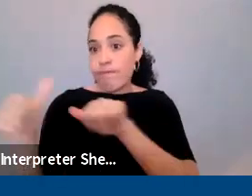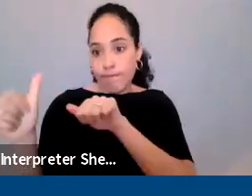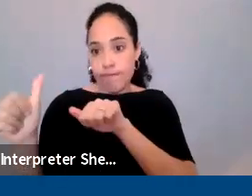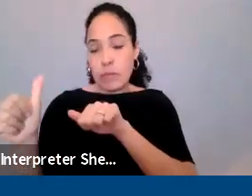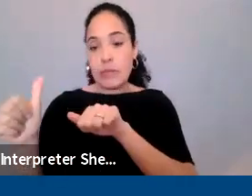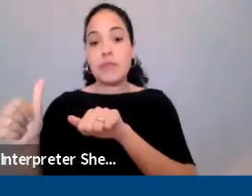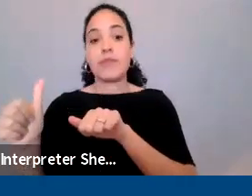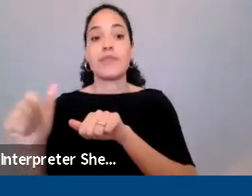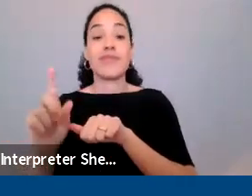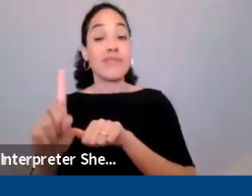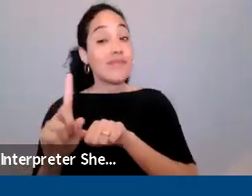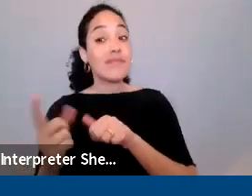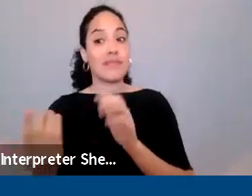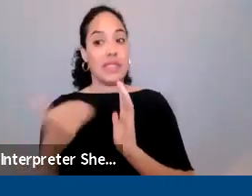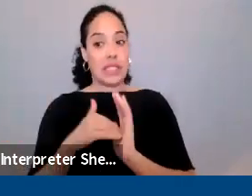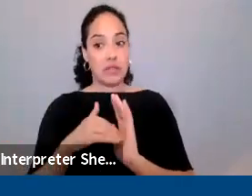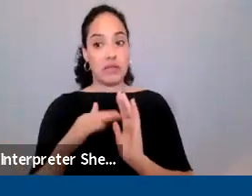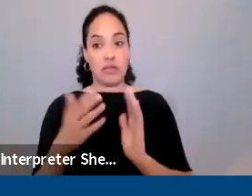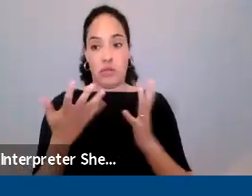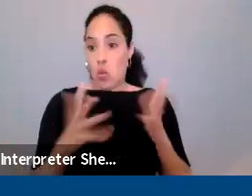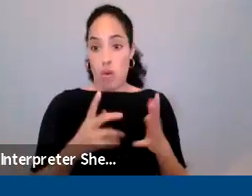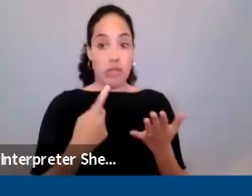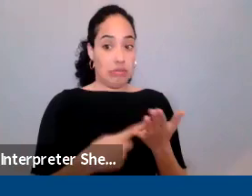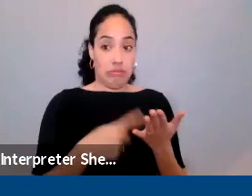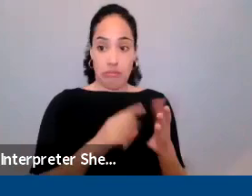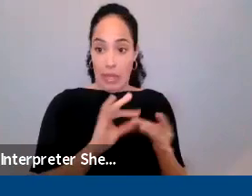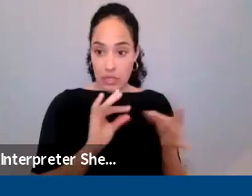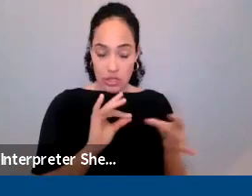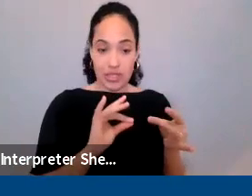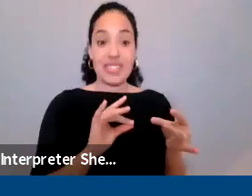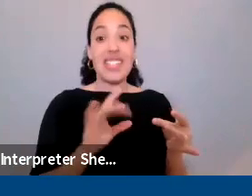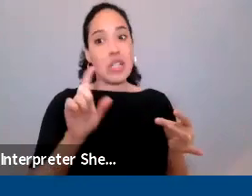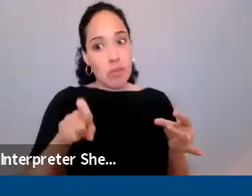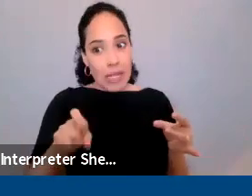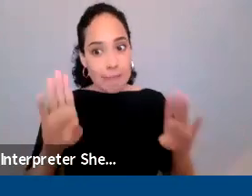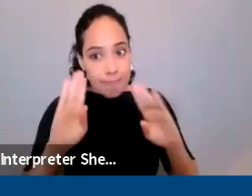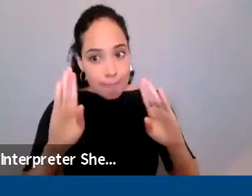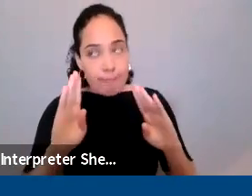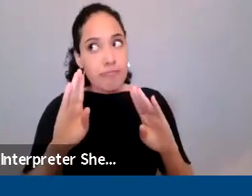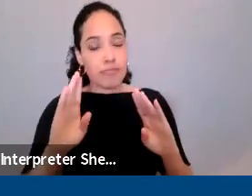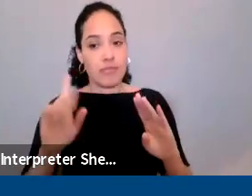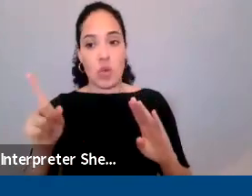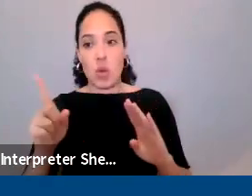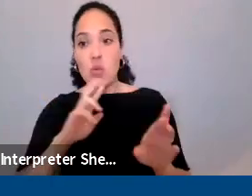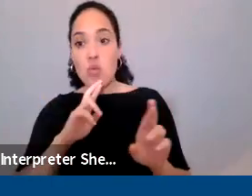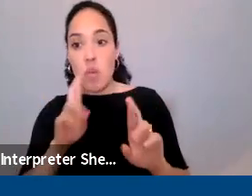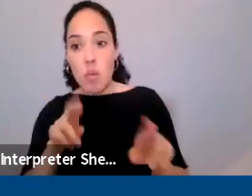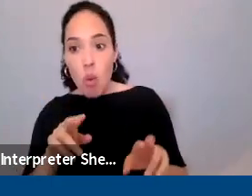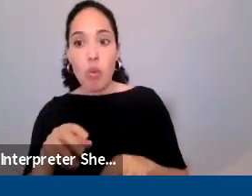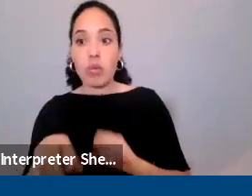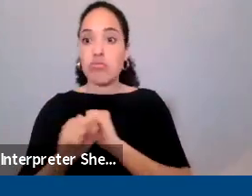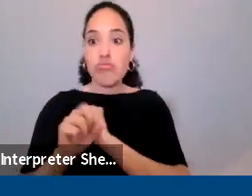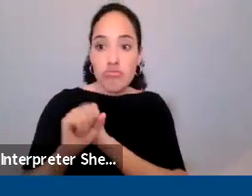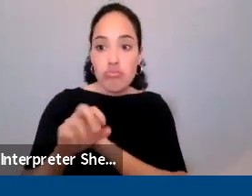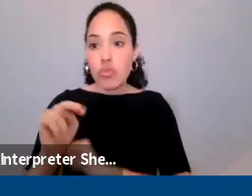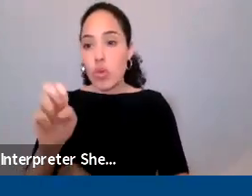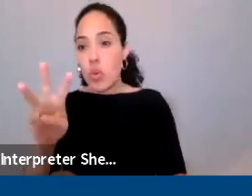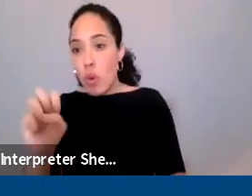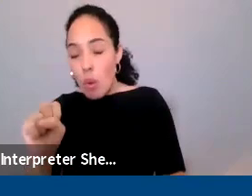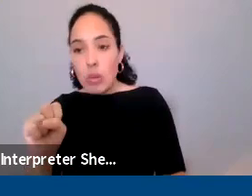And again, as we mentioned, listen to weather reports, sign up for emergency alerts.